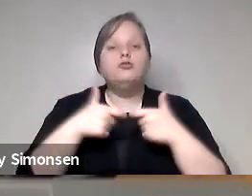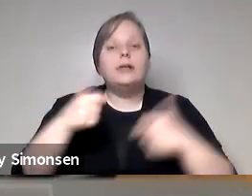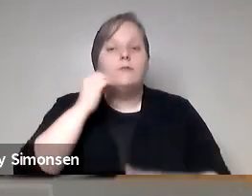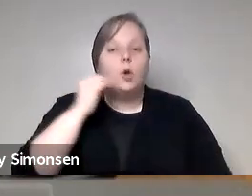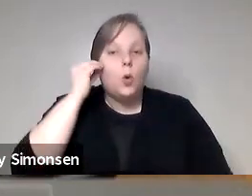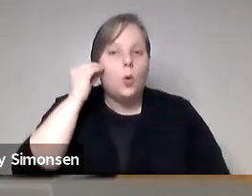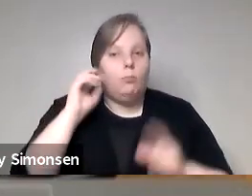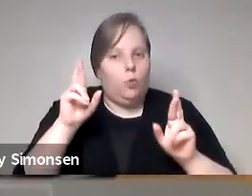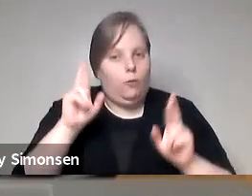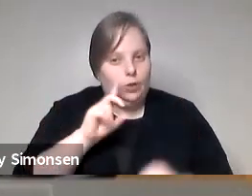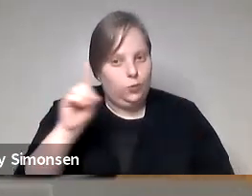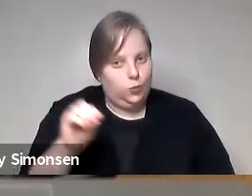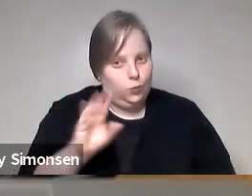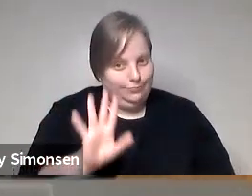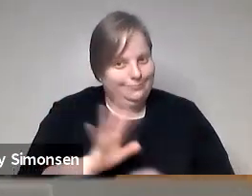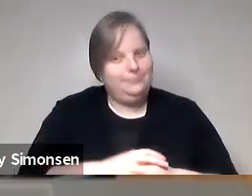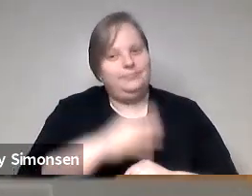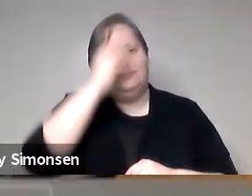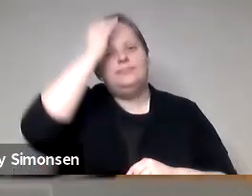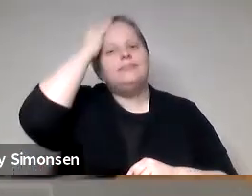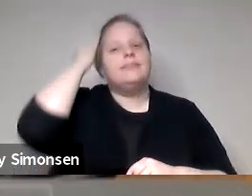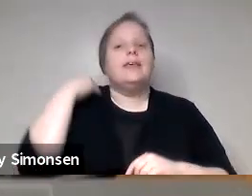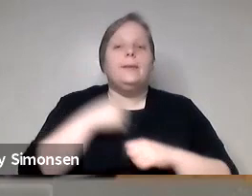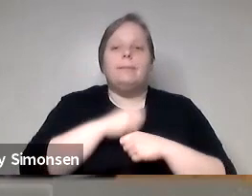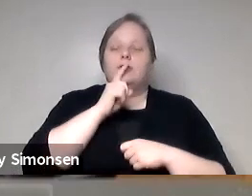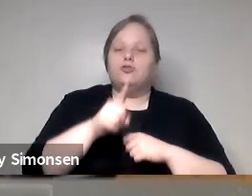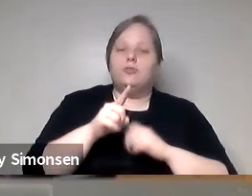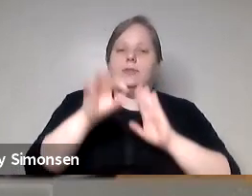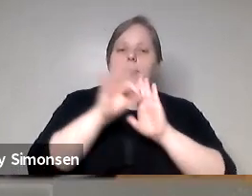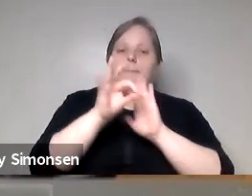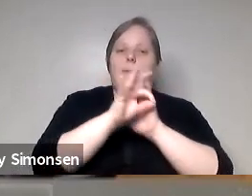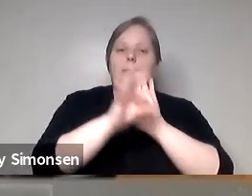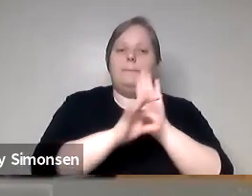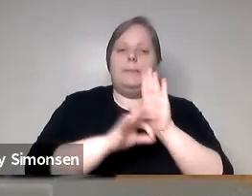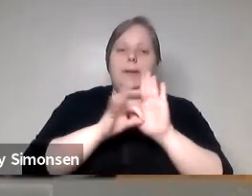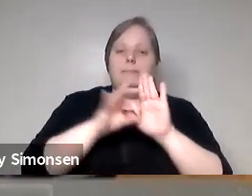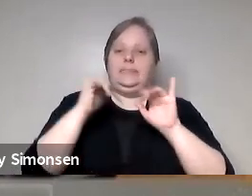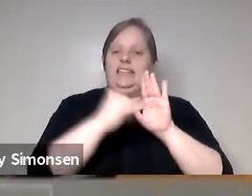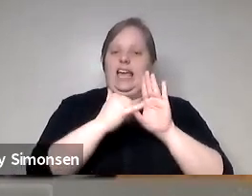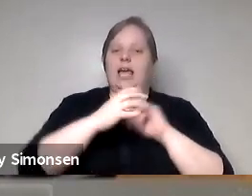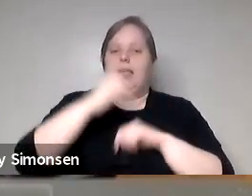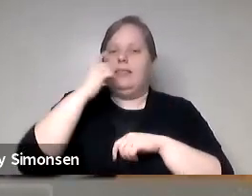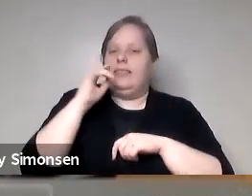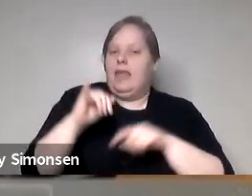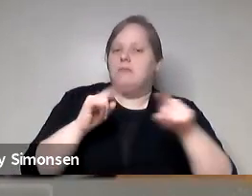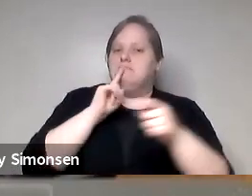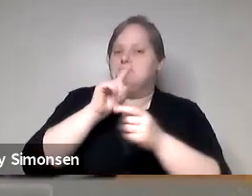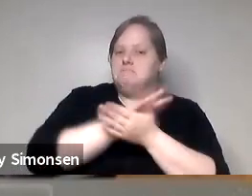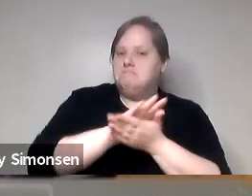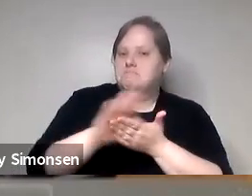are, you want to make sure that these bump dots stay. This one is, I think,